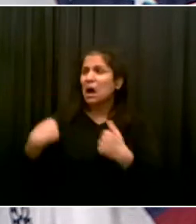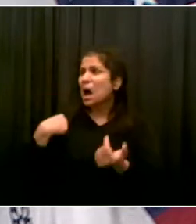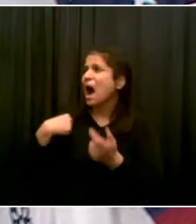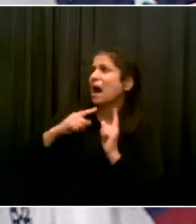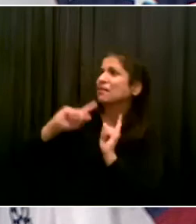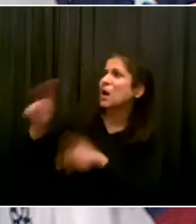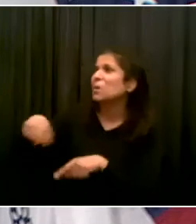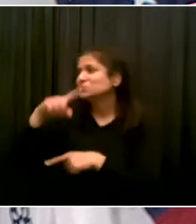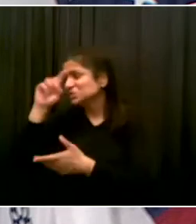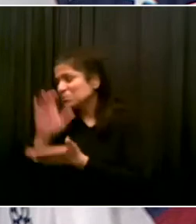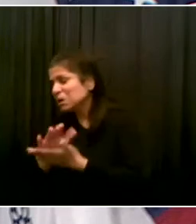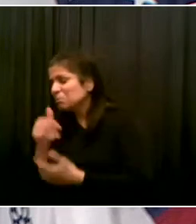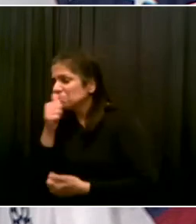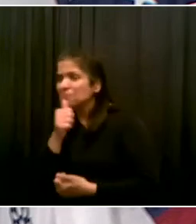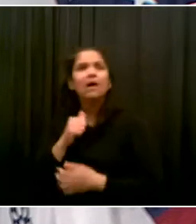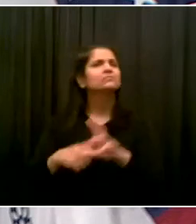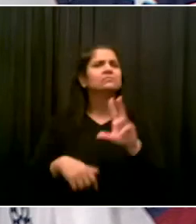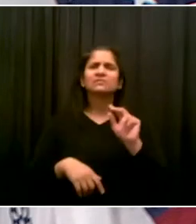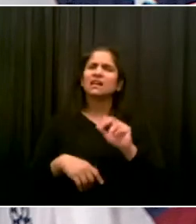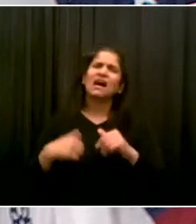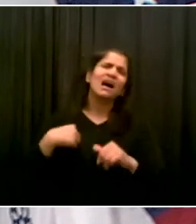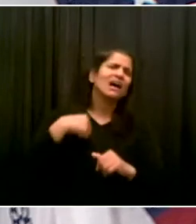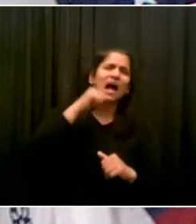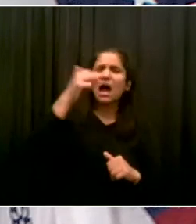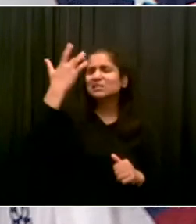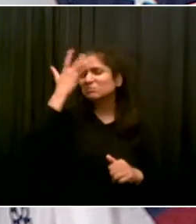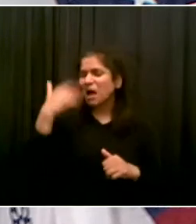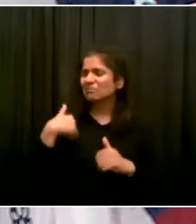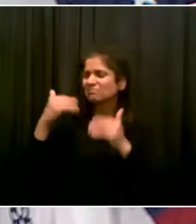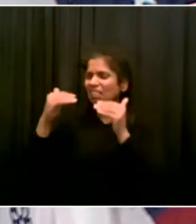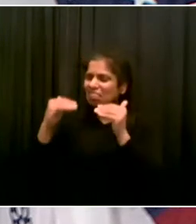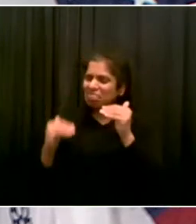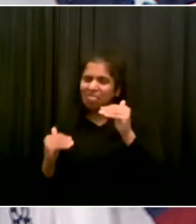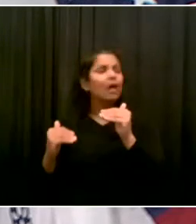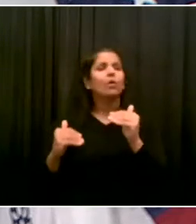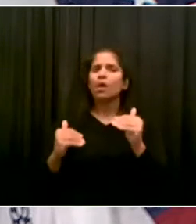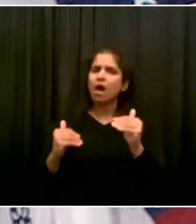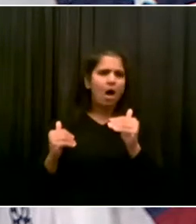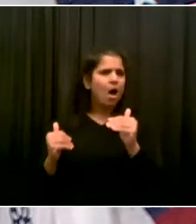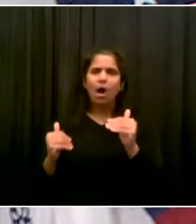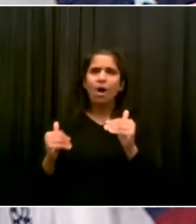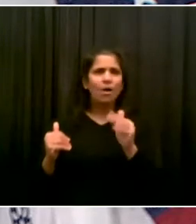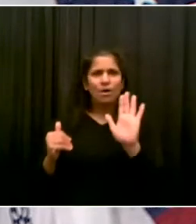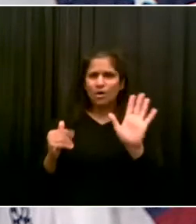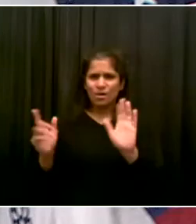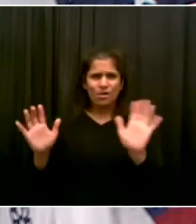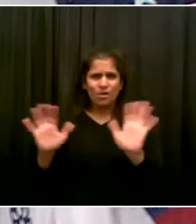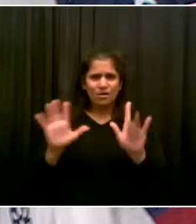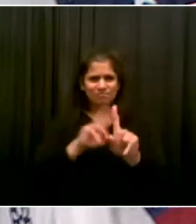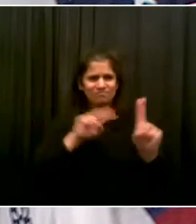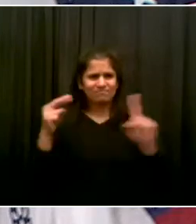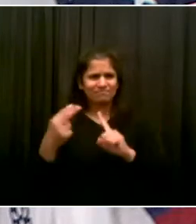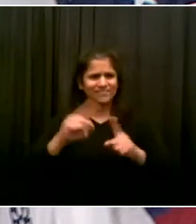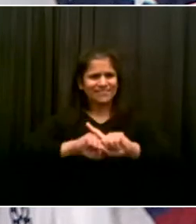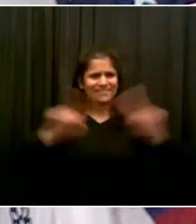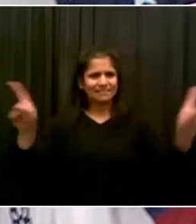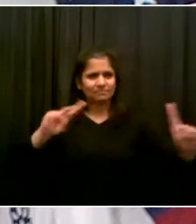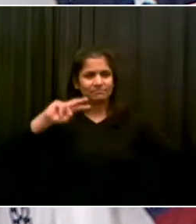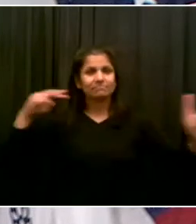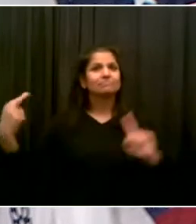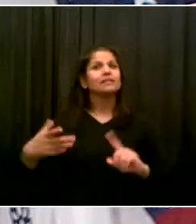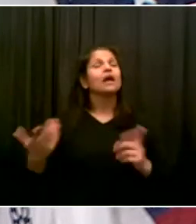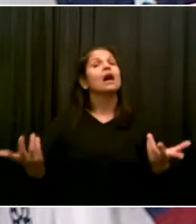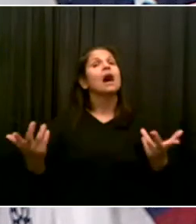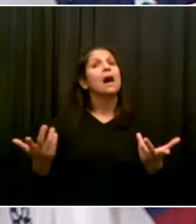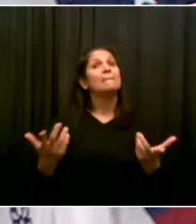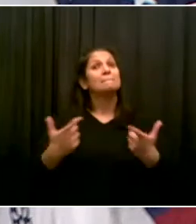punishment. And what we've learned over the years is a lot of kids benefit from